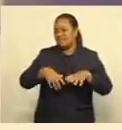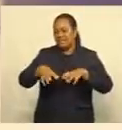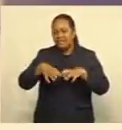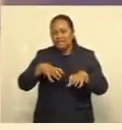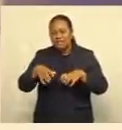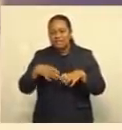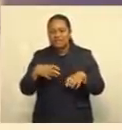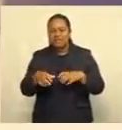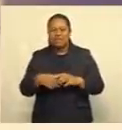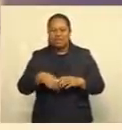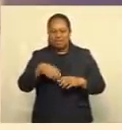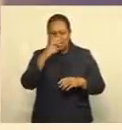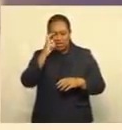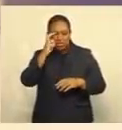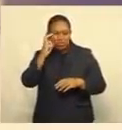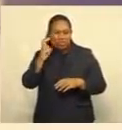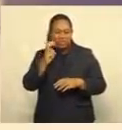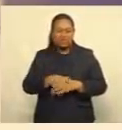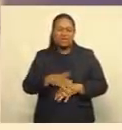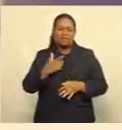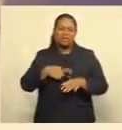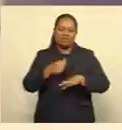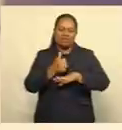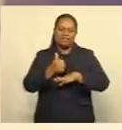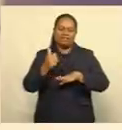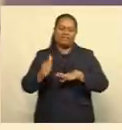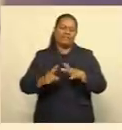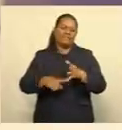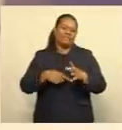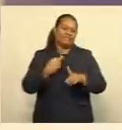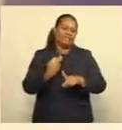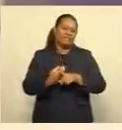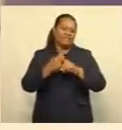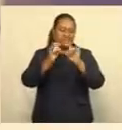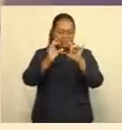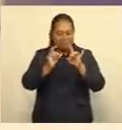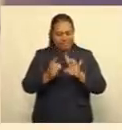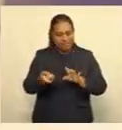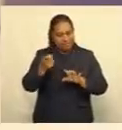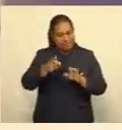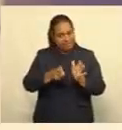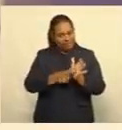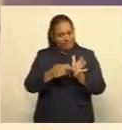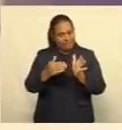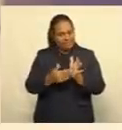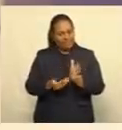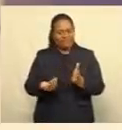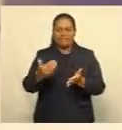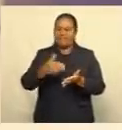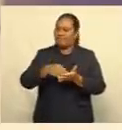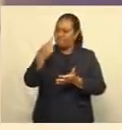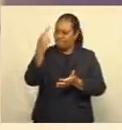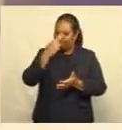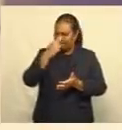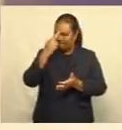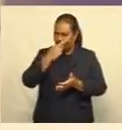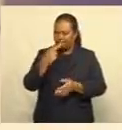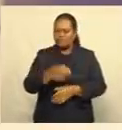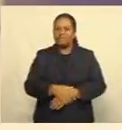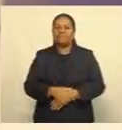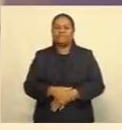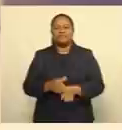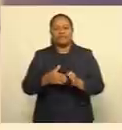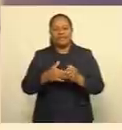restrictions and travel guidance by the governments of the UK, Australia, and New Zealand add to the risk-on mood.